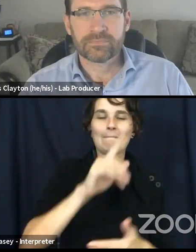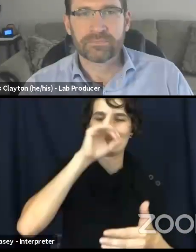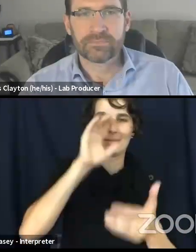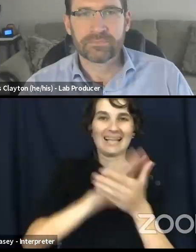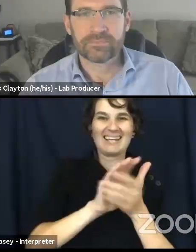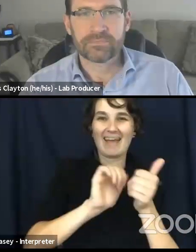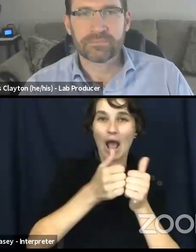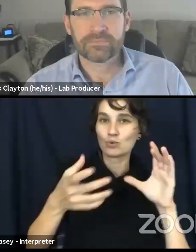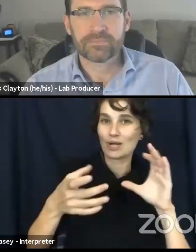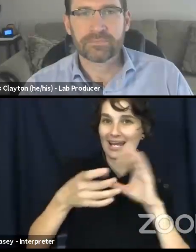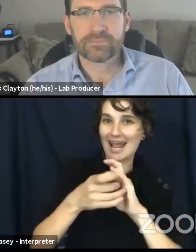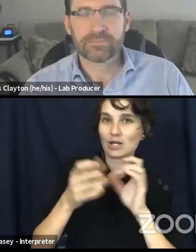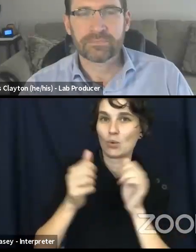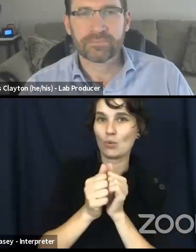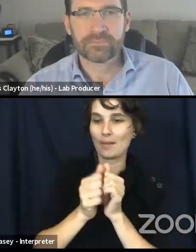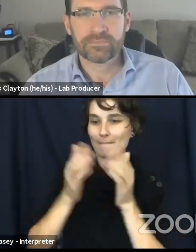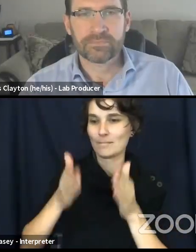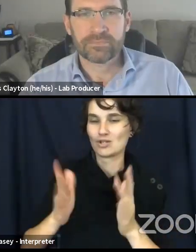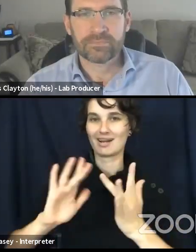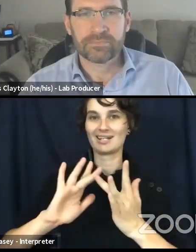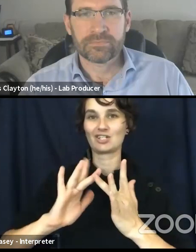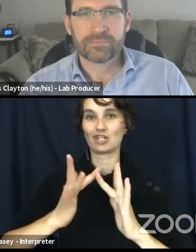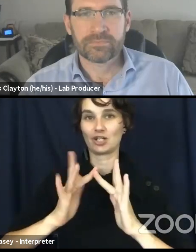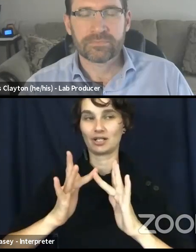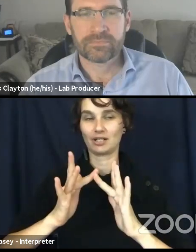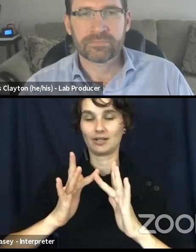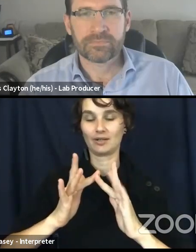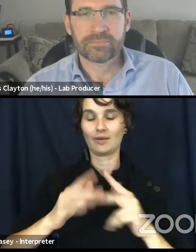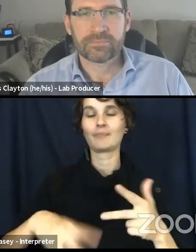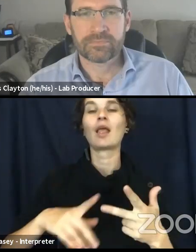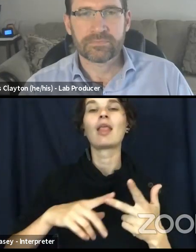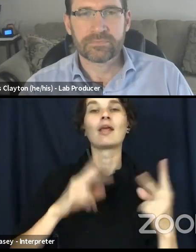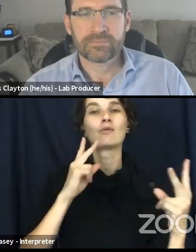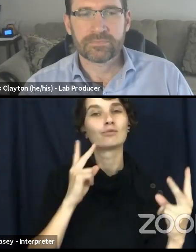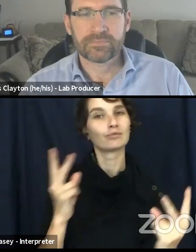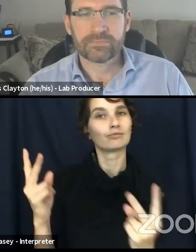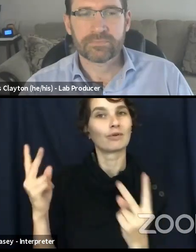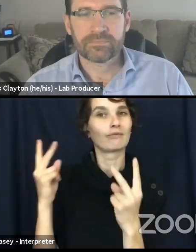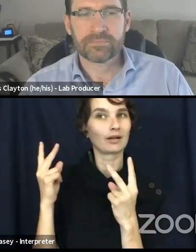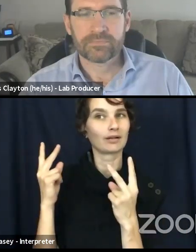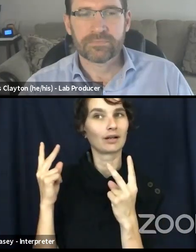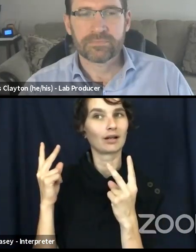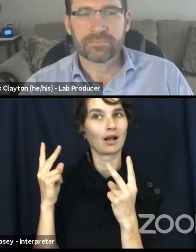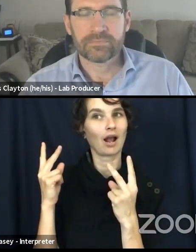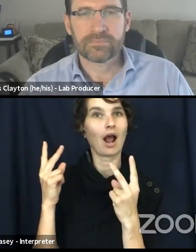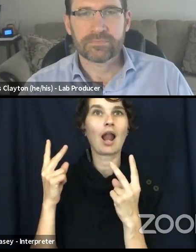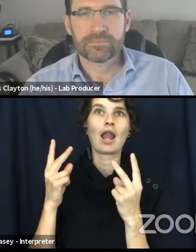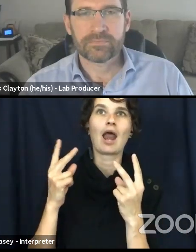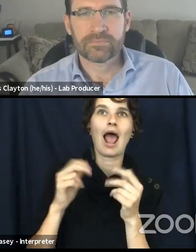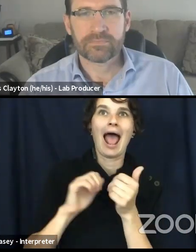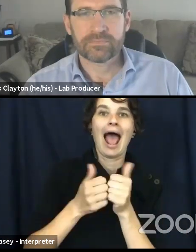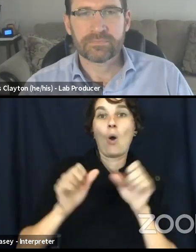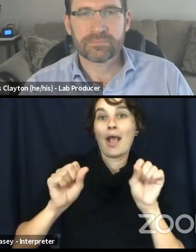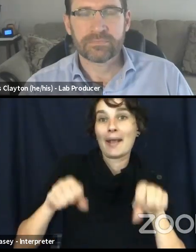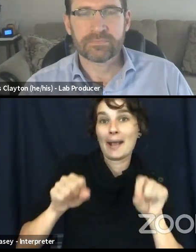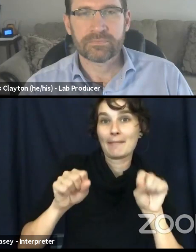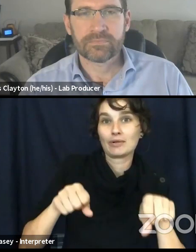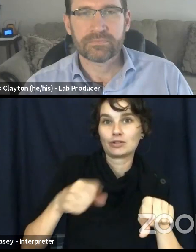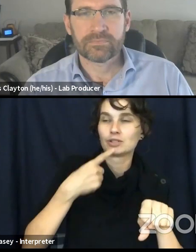person digitally, and then reflecting on how much or how little, how able she was to say yes to